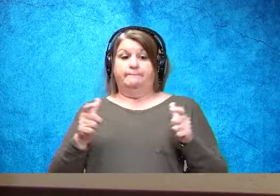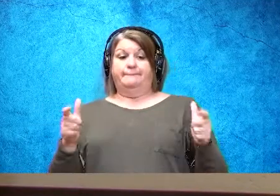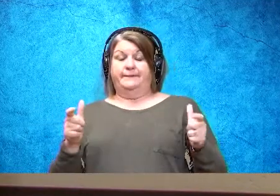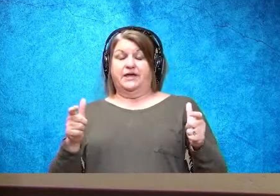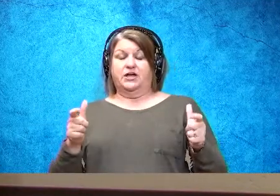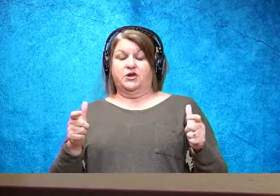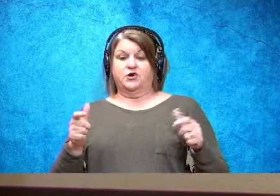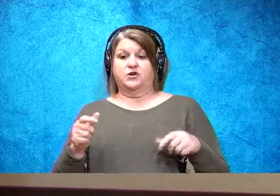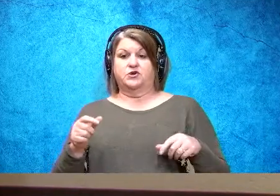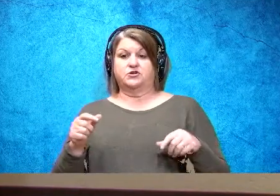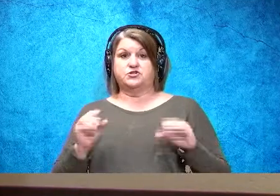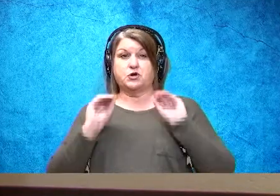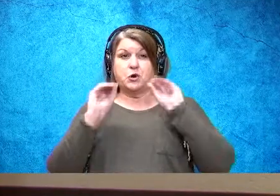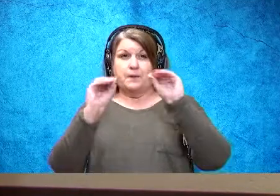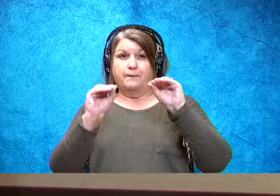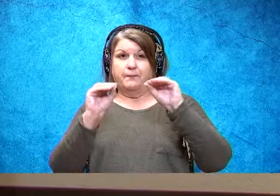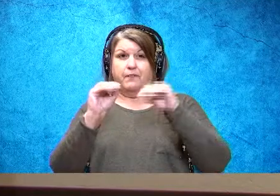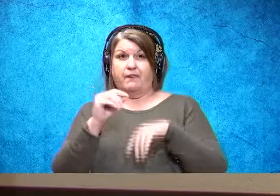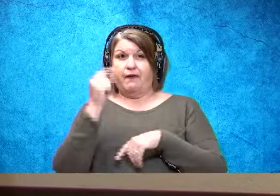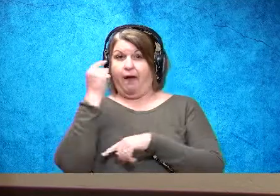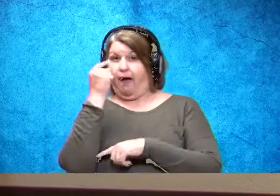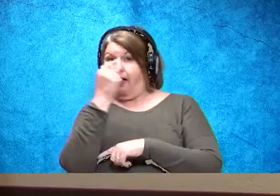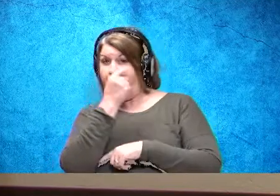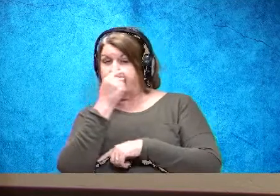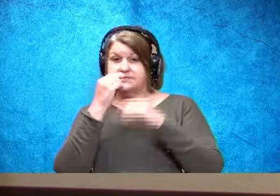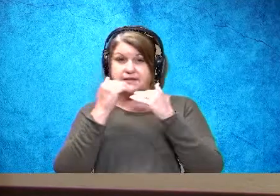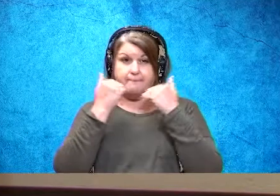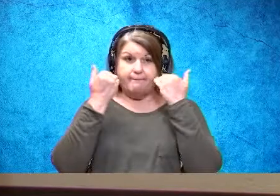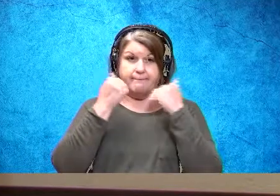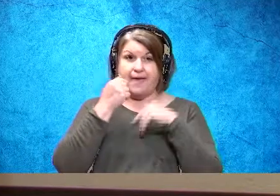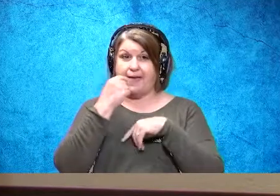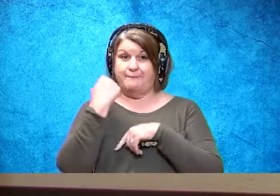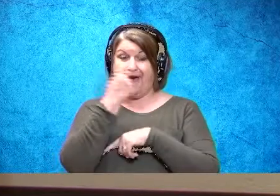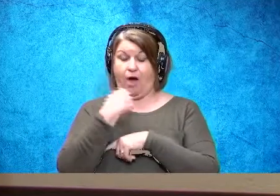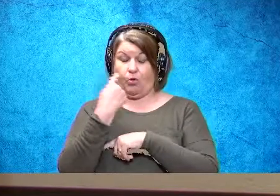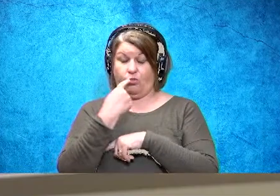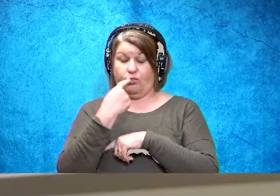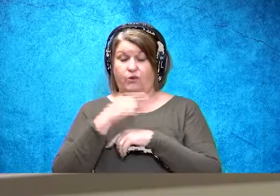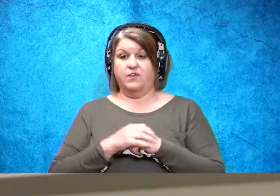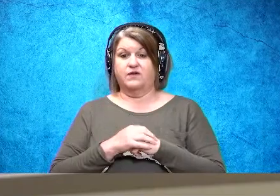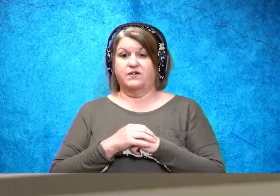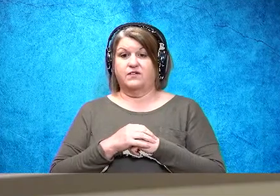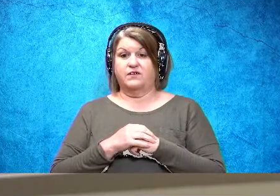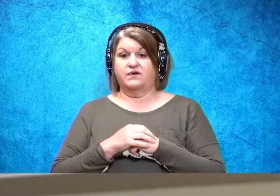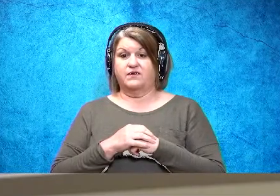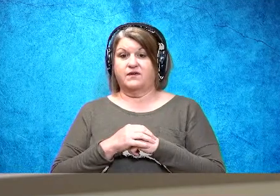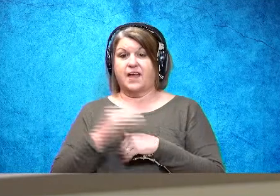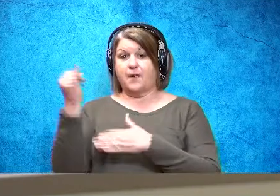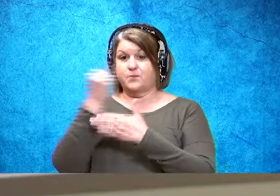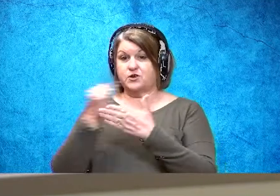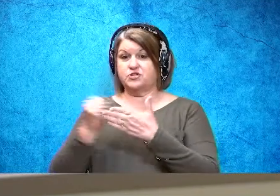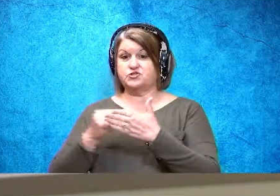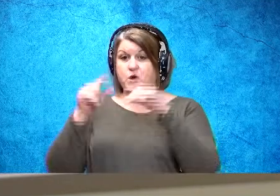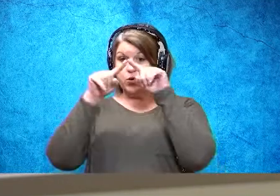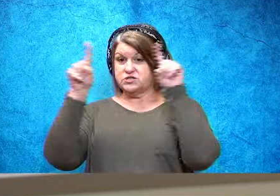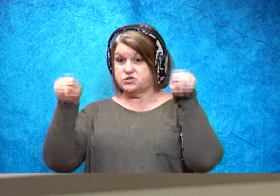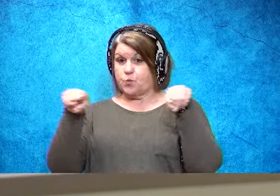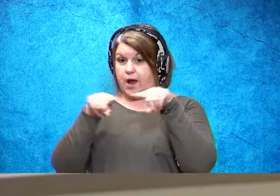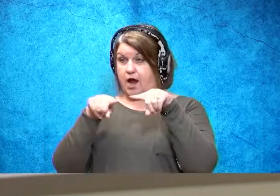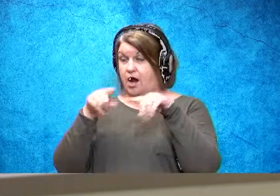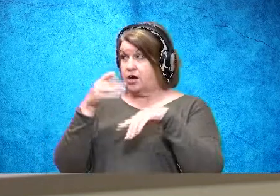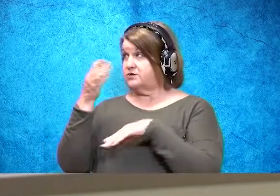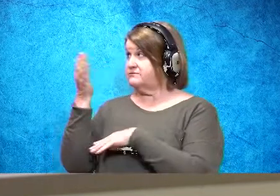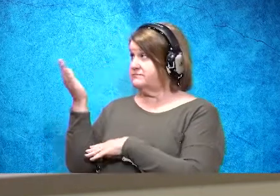there. And maybe it's about at least 3 fingers. So I'm going to just draw a square.